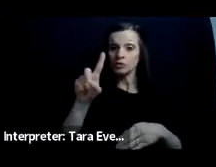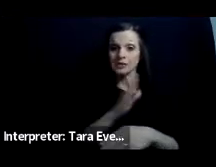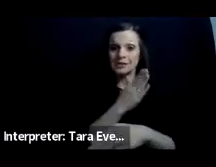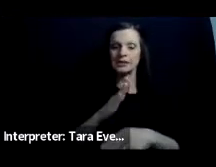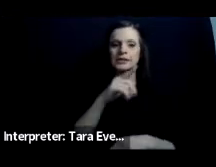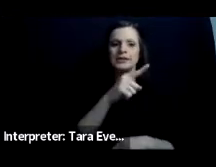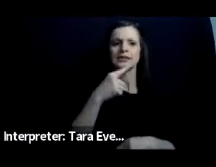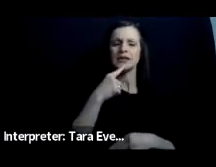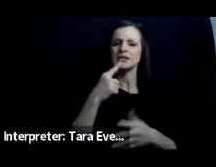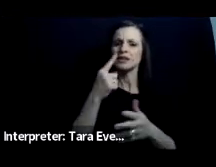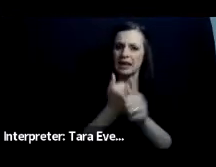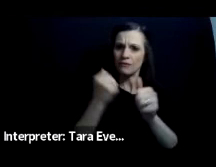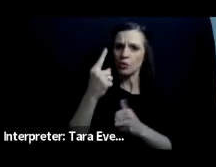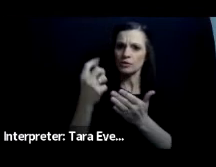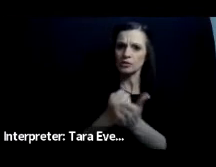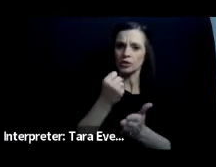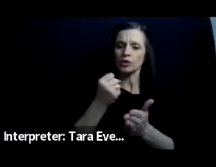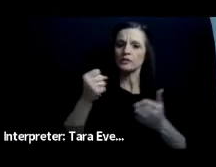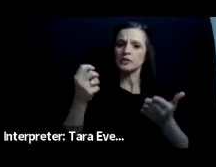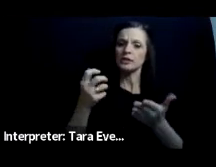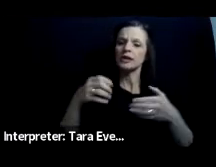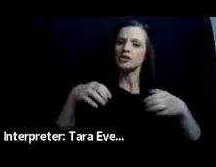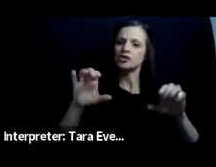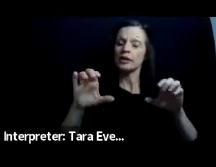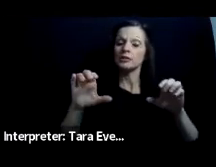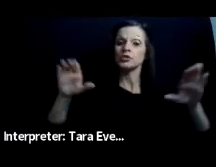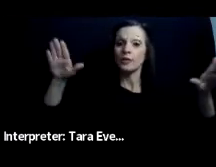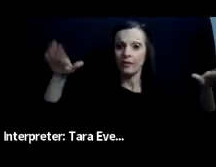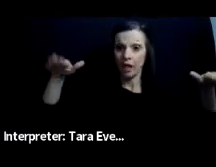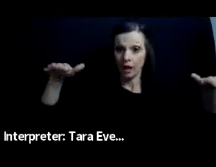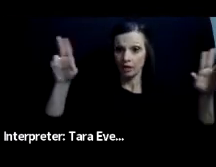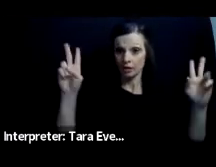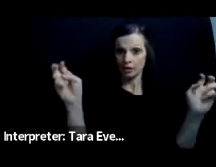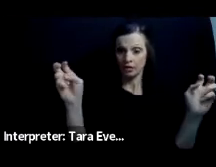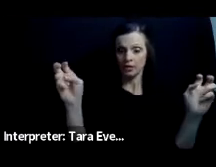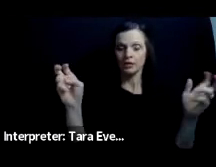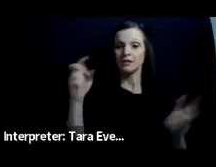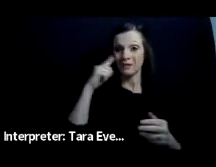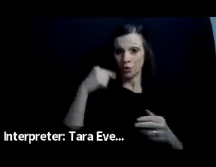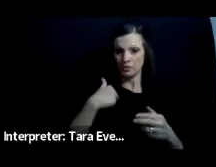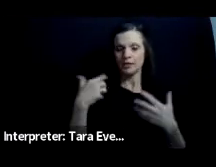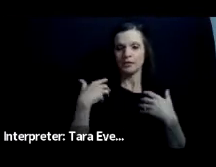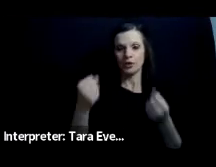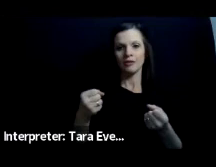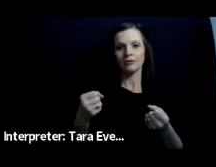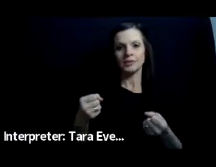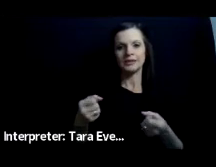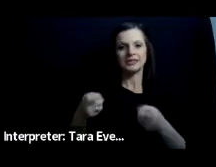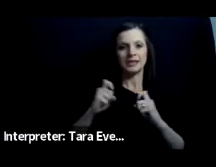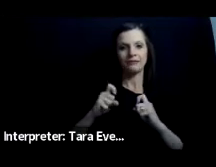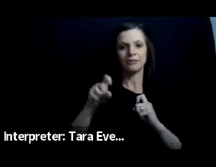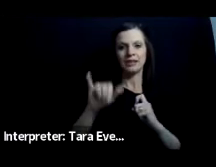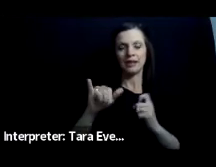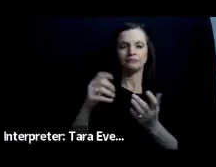to fly. And for me, recovery has given me the gift of flight. All of that other stuff that was